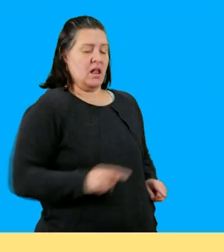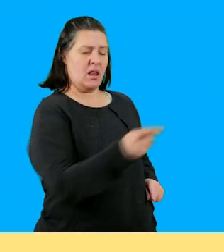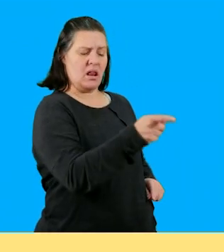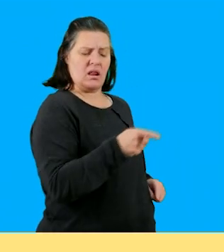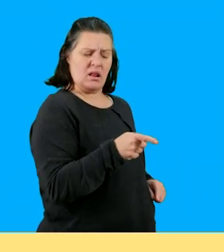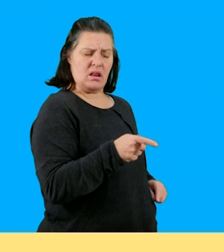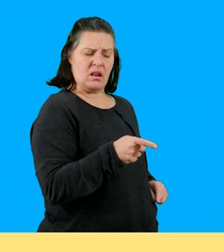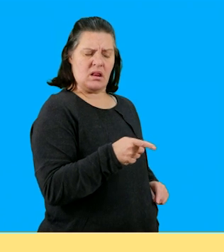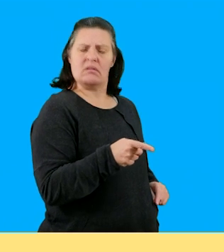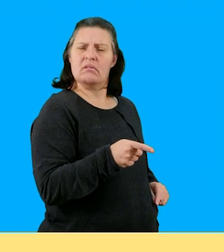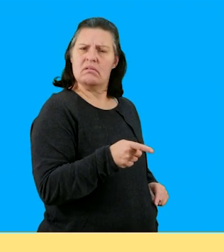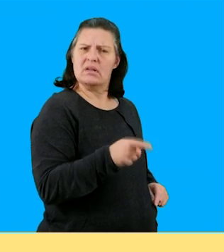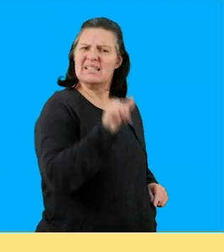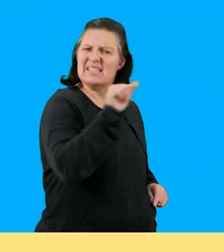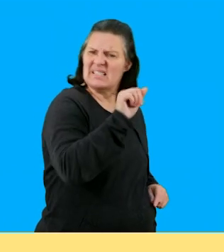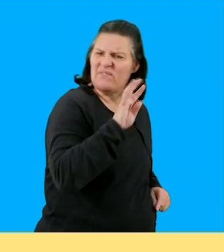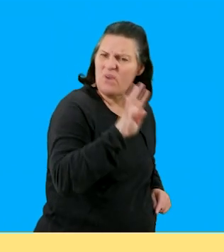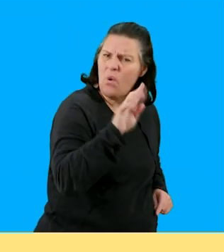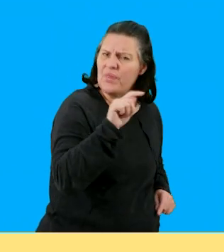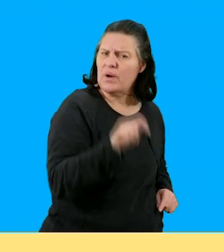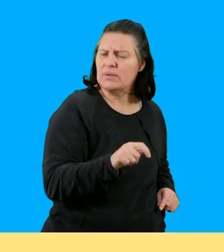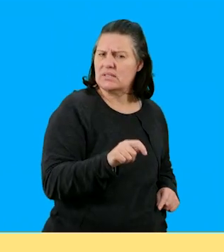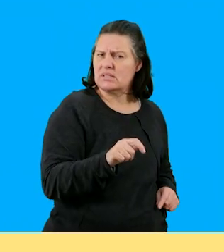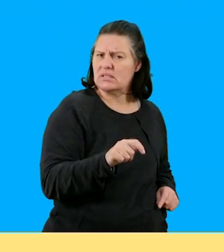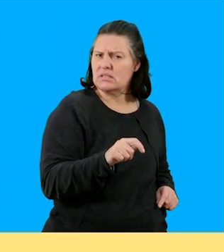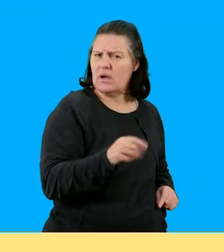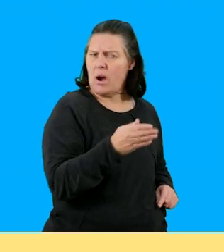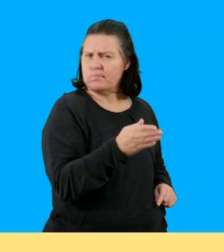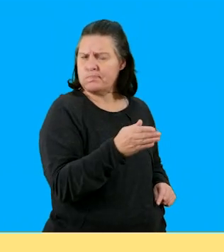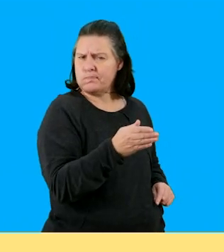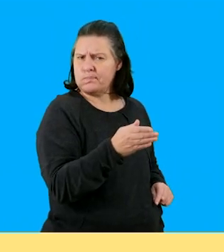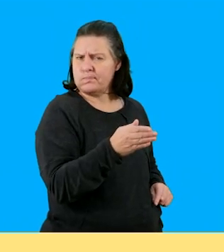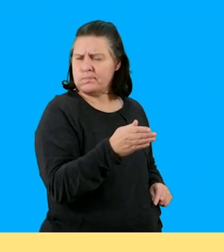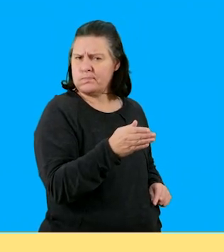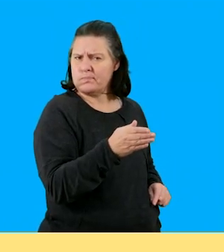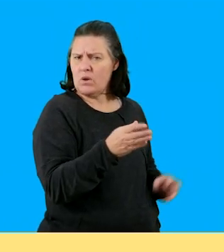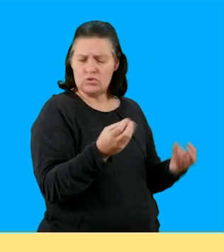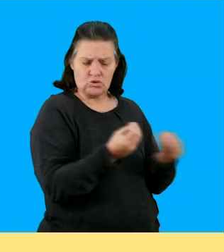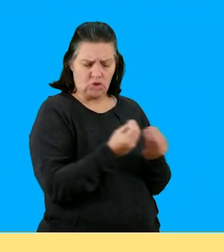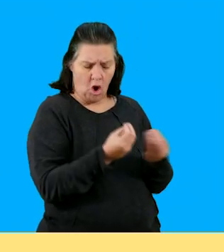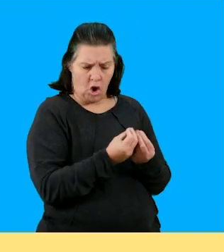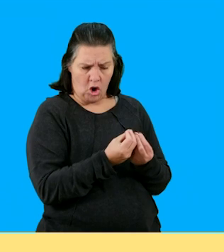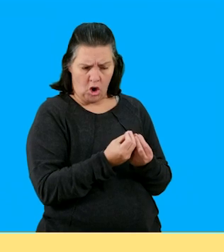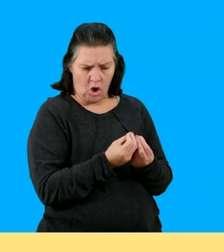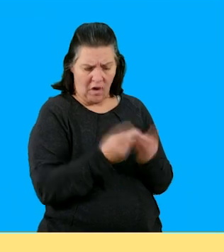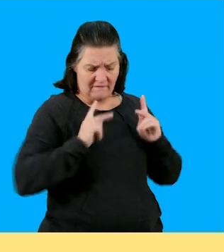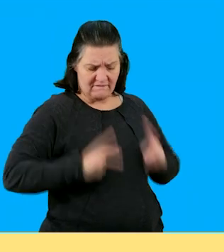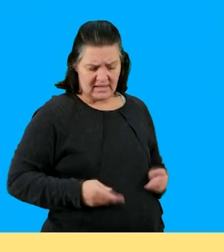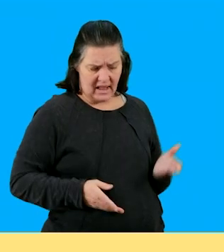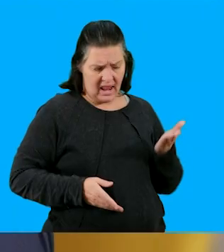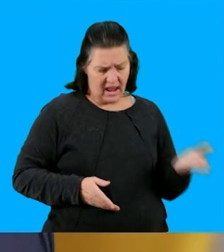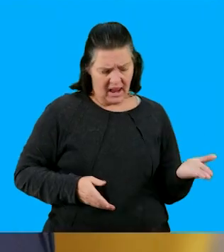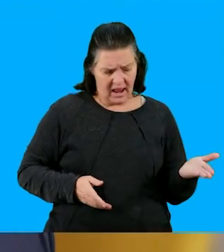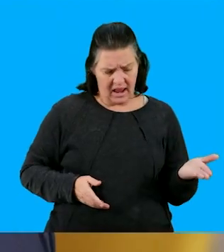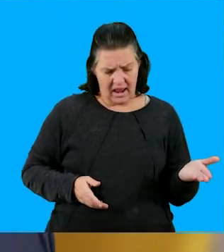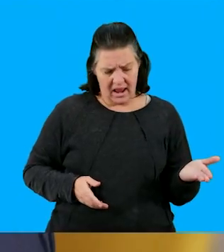the physical stock count. Now, the fact that our physical stock count is more,